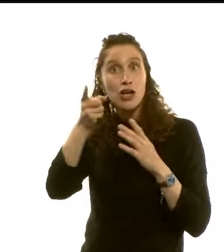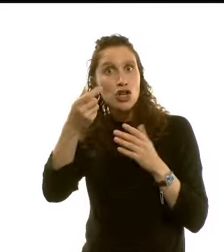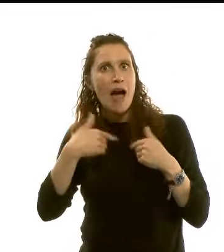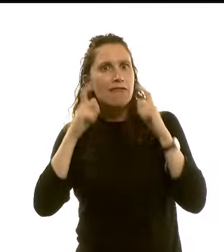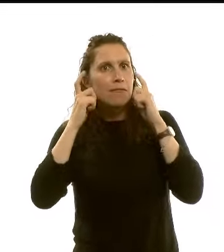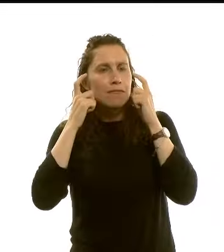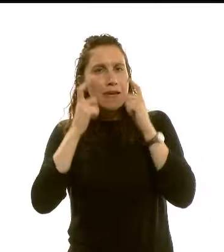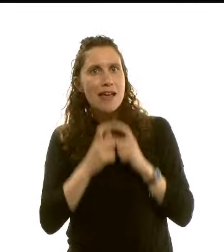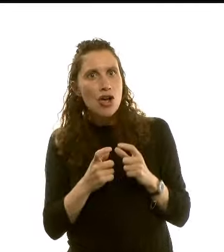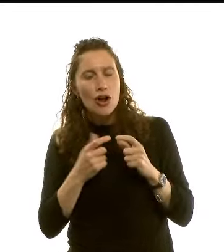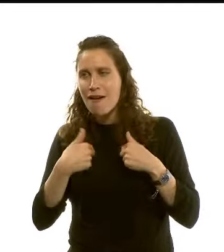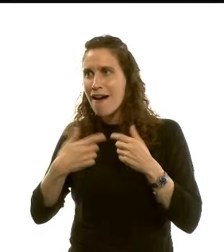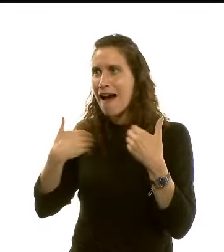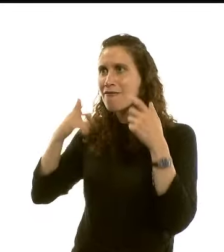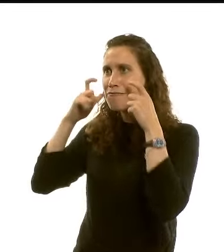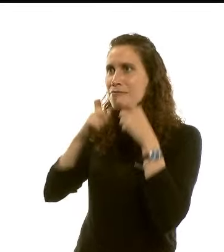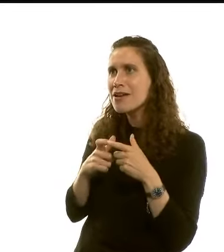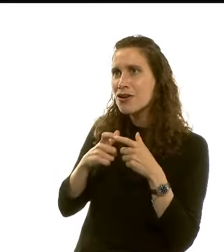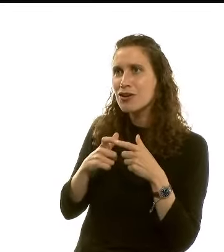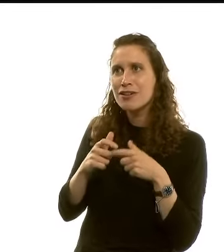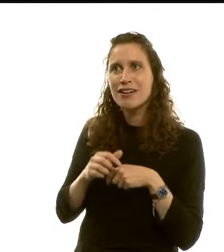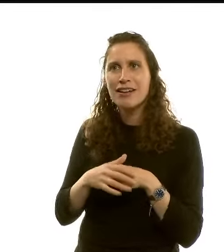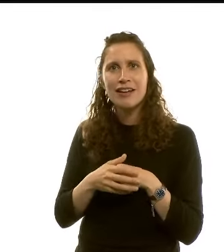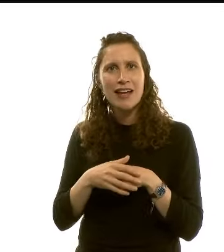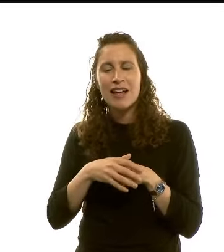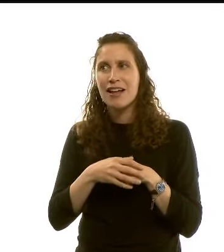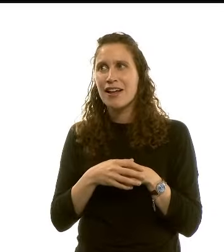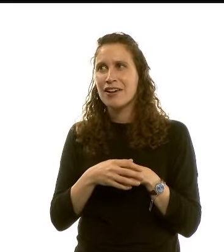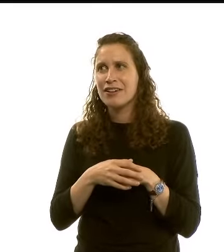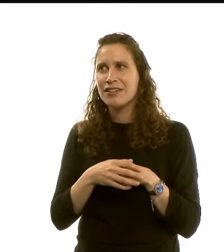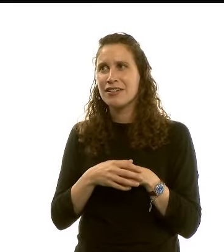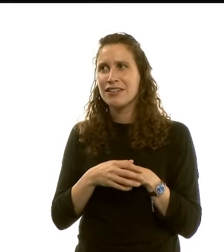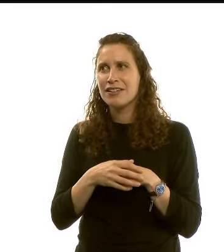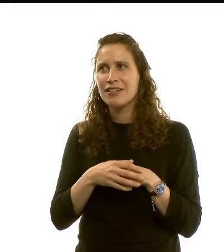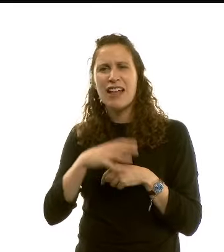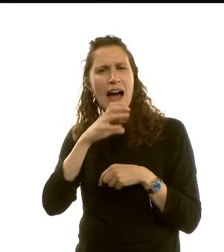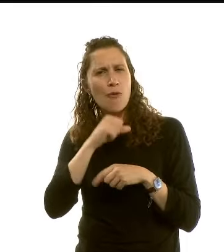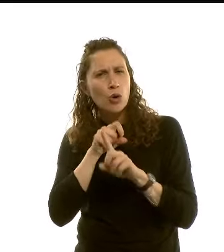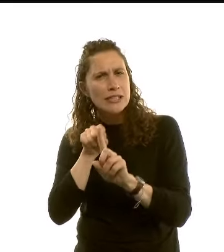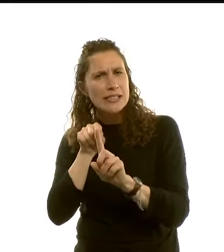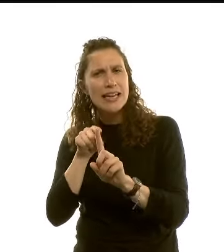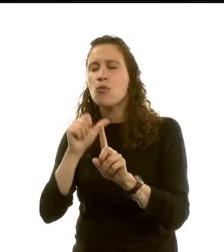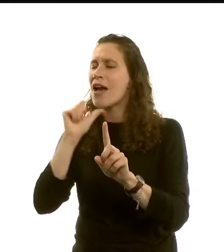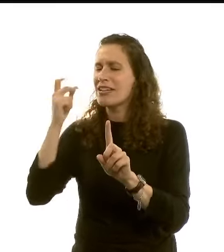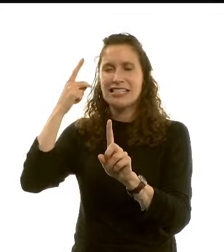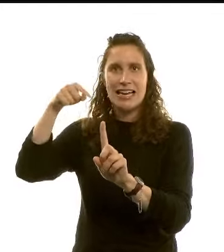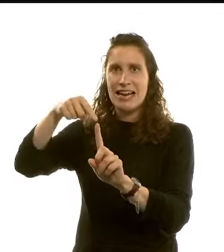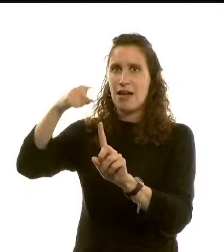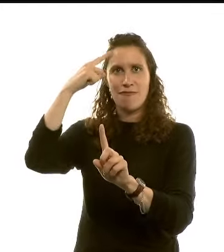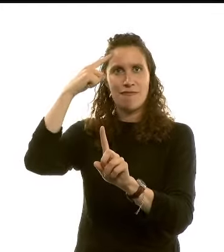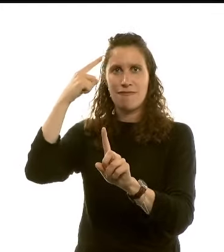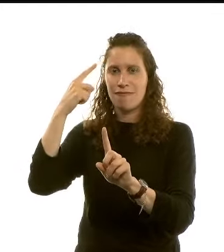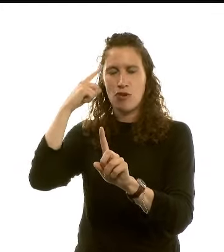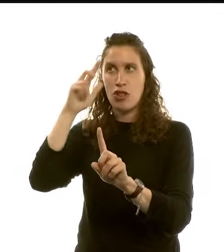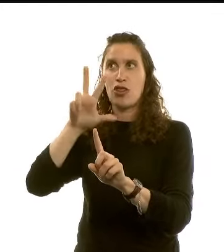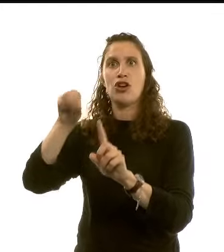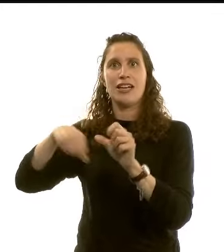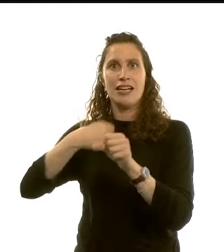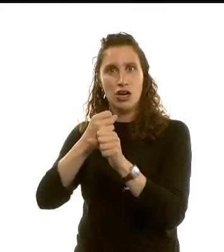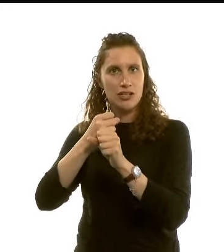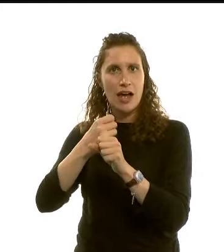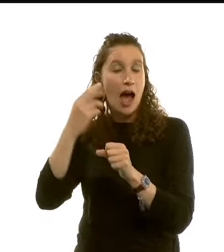I. Yeah. How old is Magisto? Well, we haven't seen him for almost 30 years, but we don't know how old he is. I hope he's 90 years